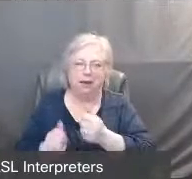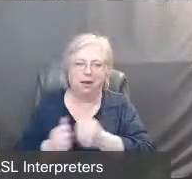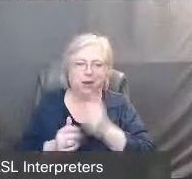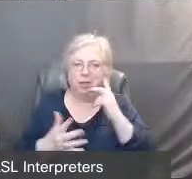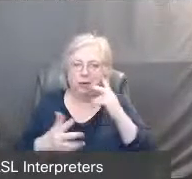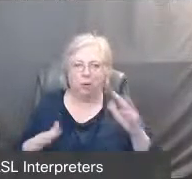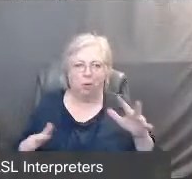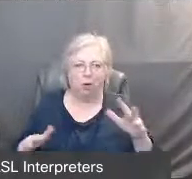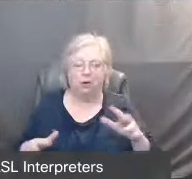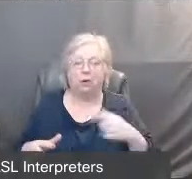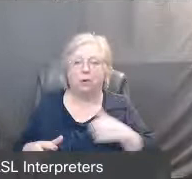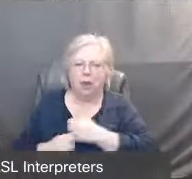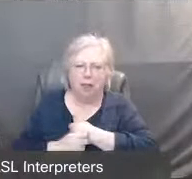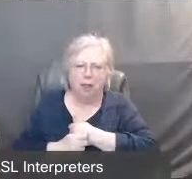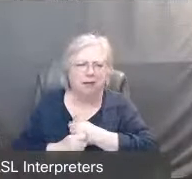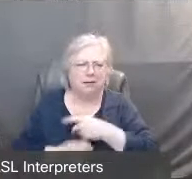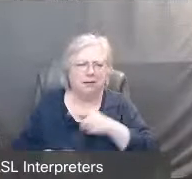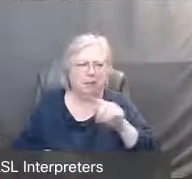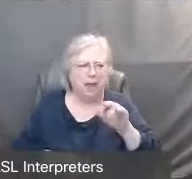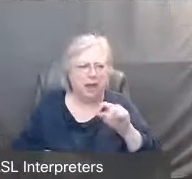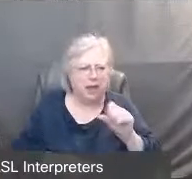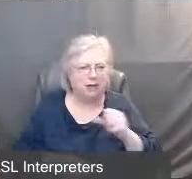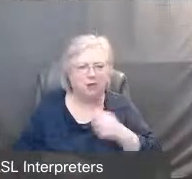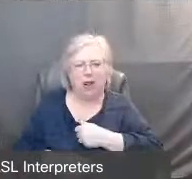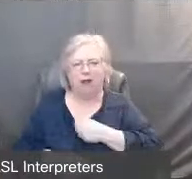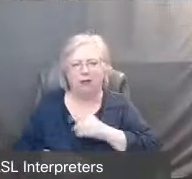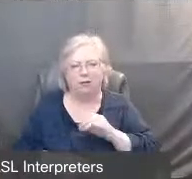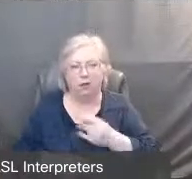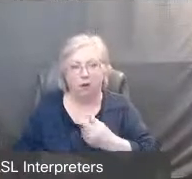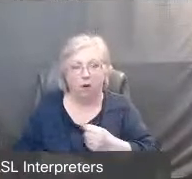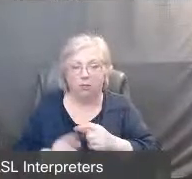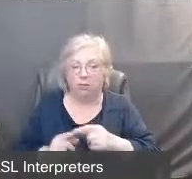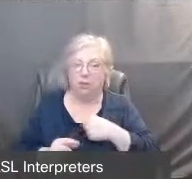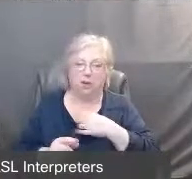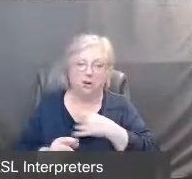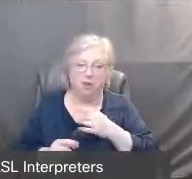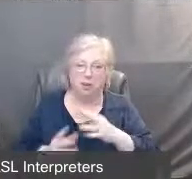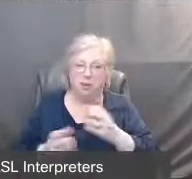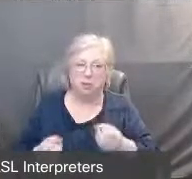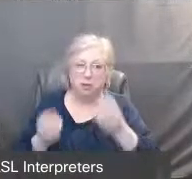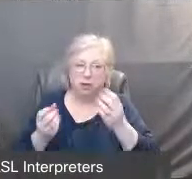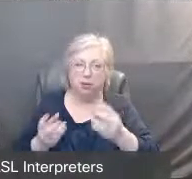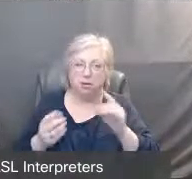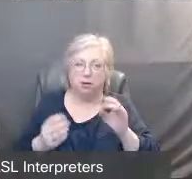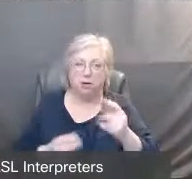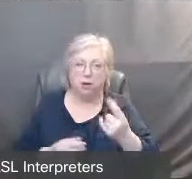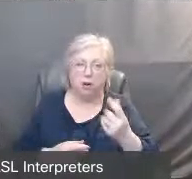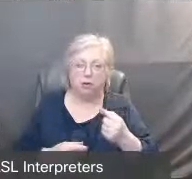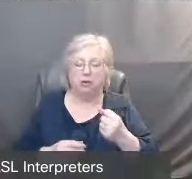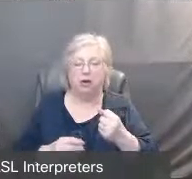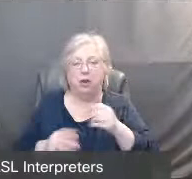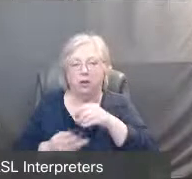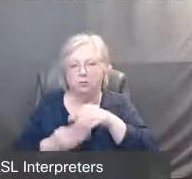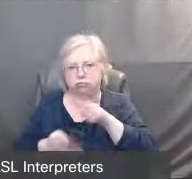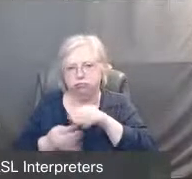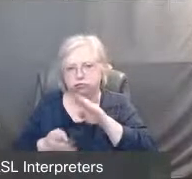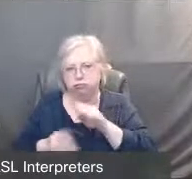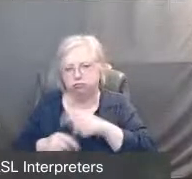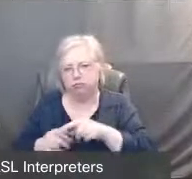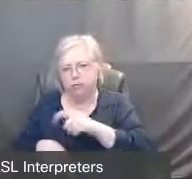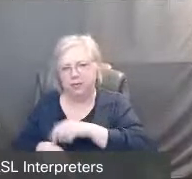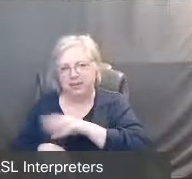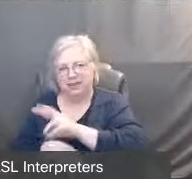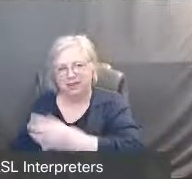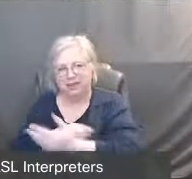love pets, we love dogs. We do not love the idea of multiple dogs barking from 6 a.m. to 7 p.m.